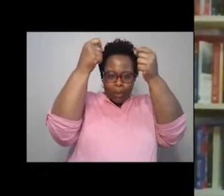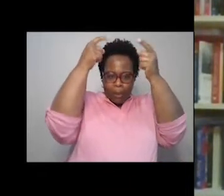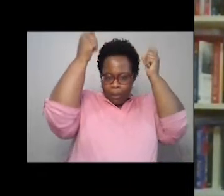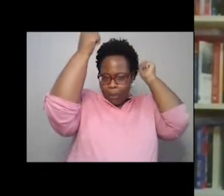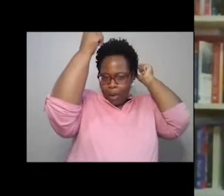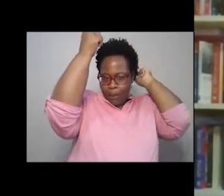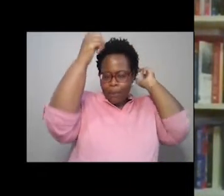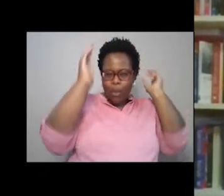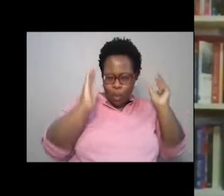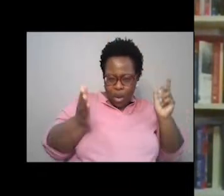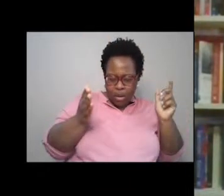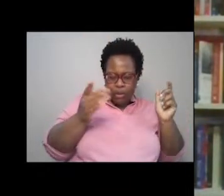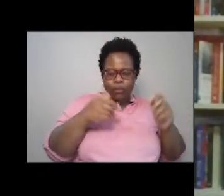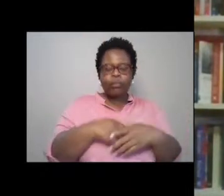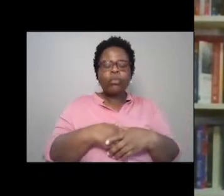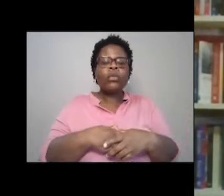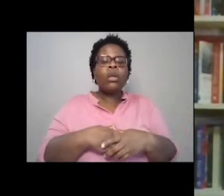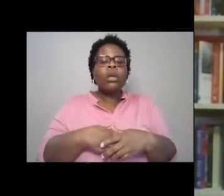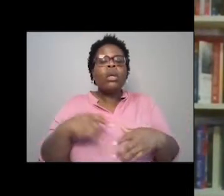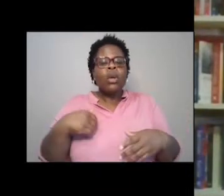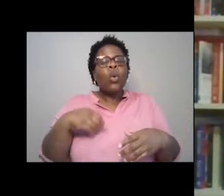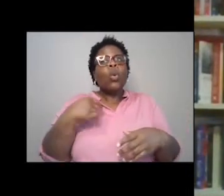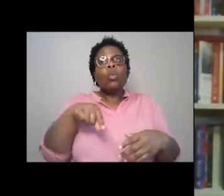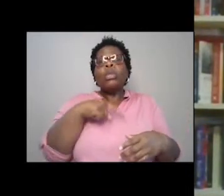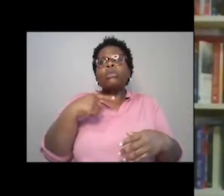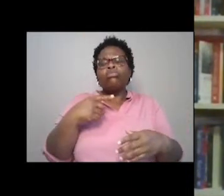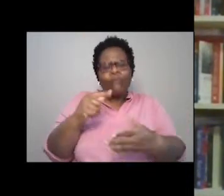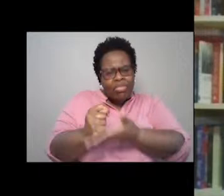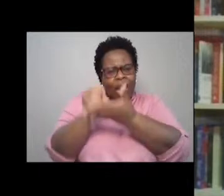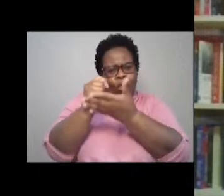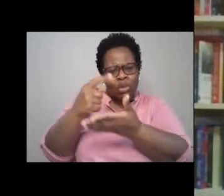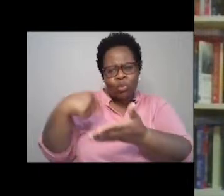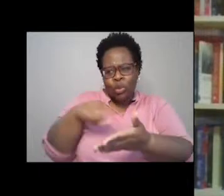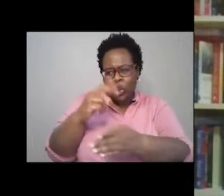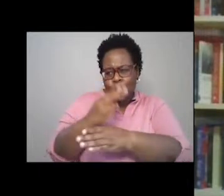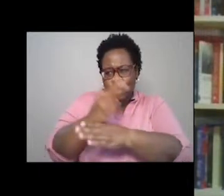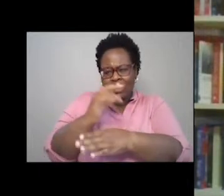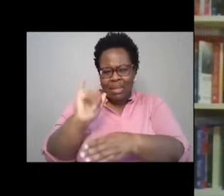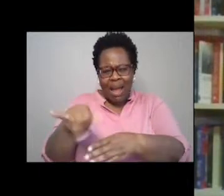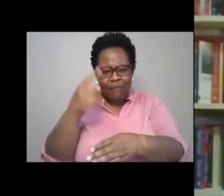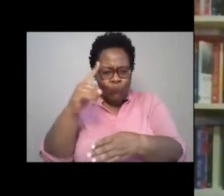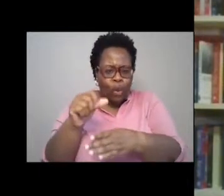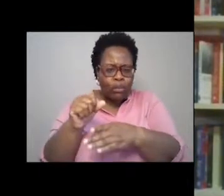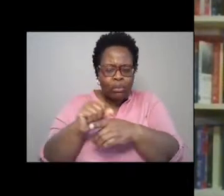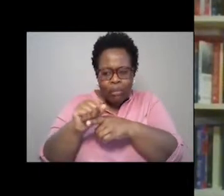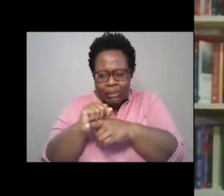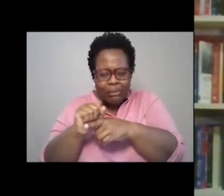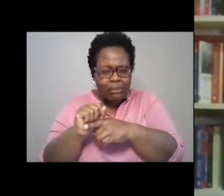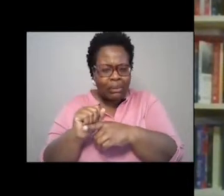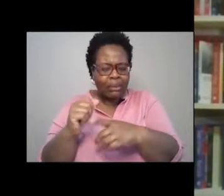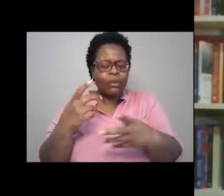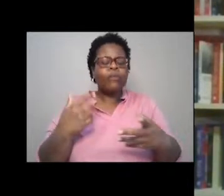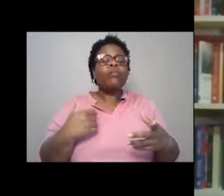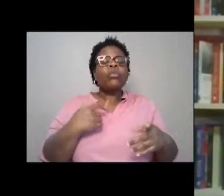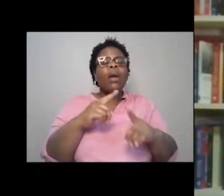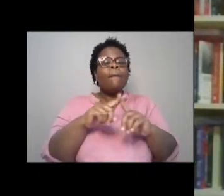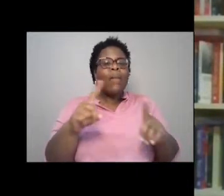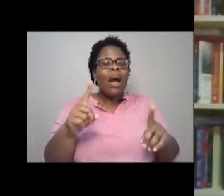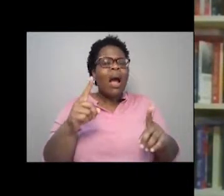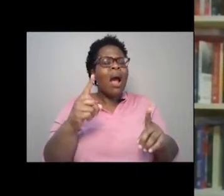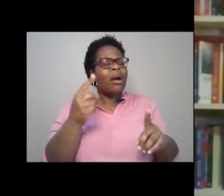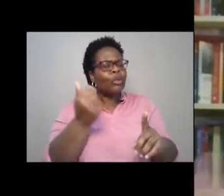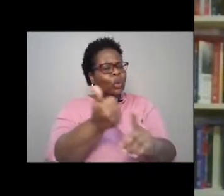exercise. But imagine if you've had a bad day, you're stuck in traffic, and you do your own carpool karaoke